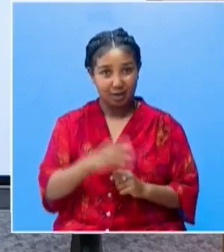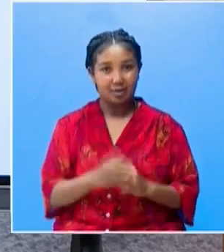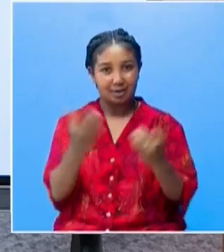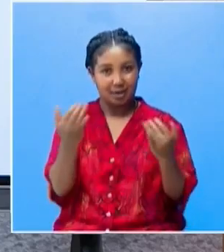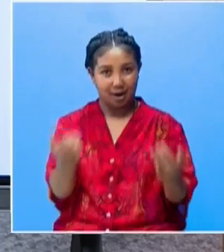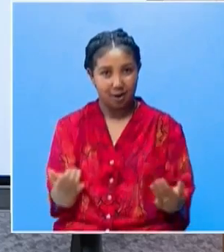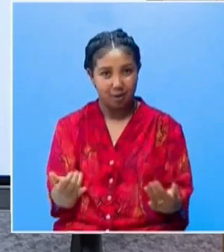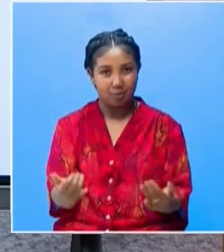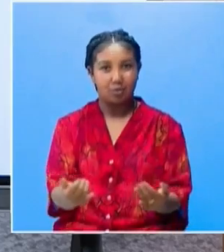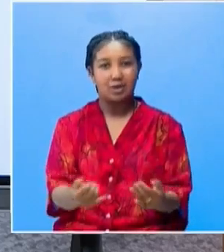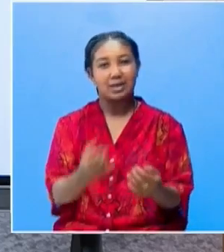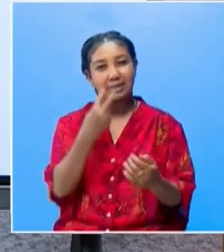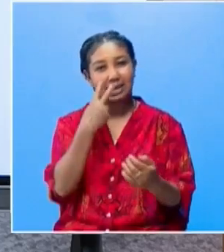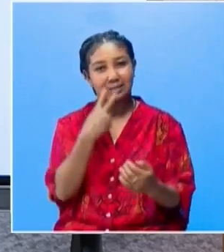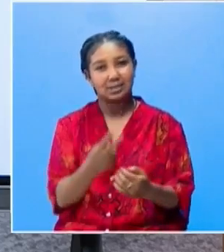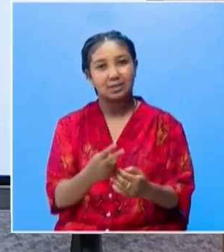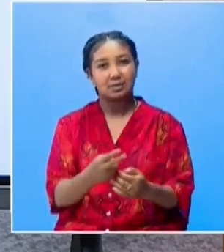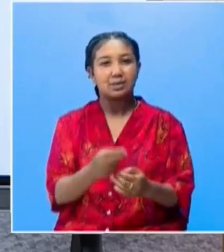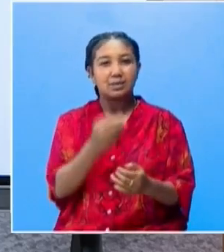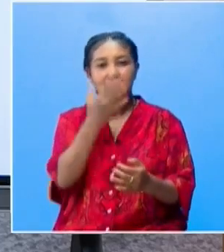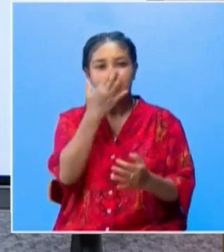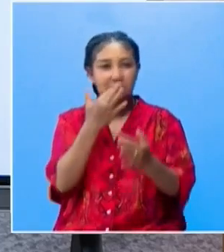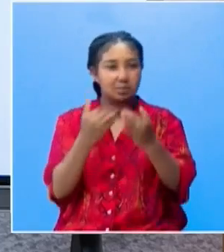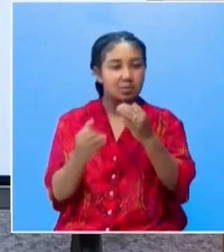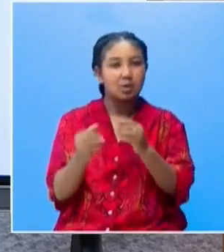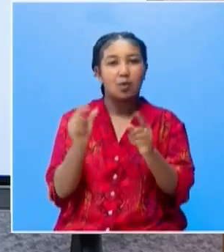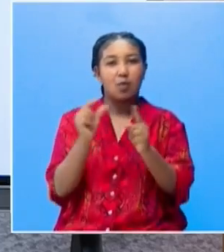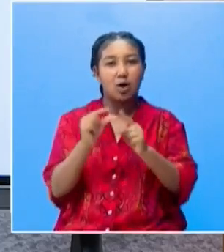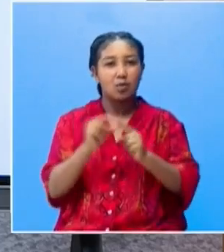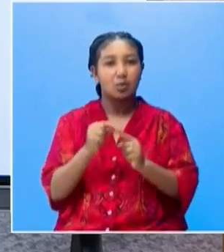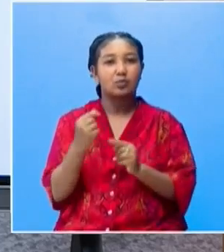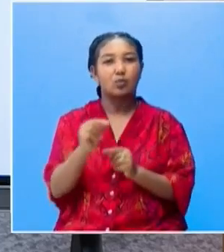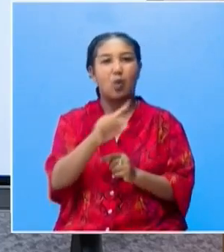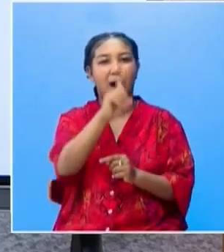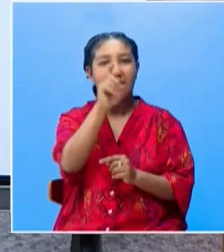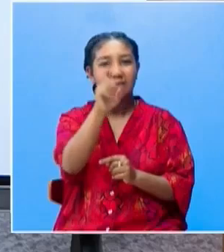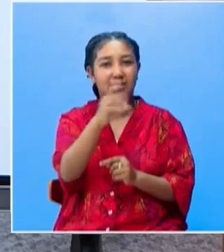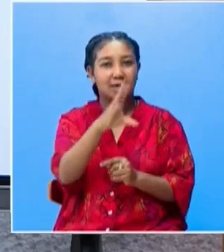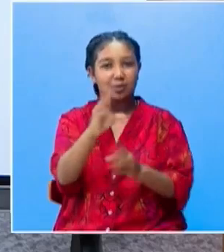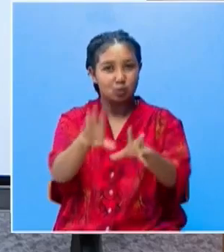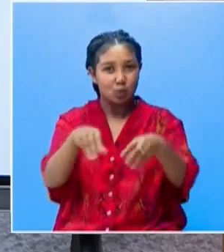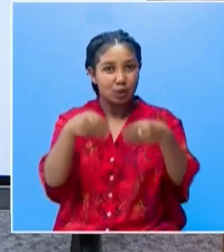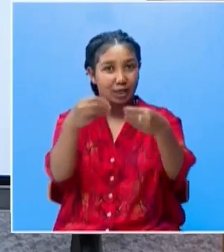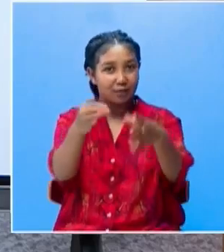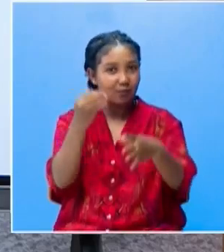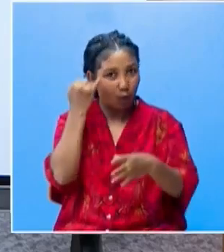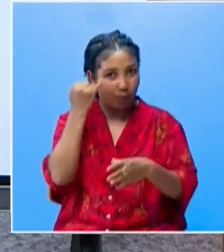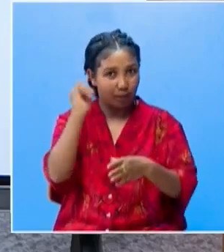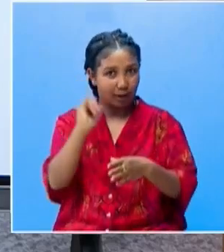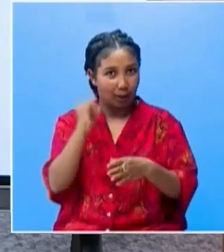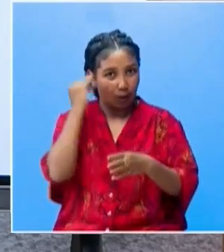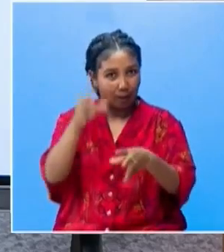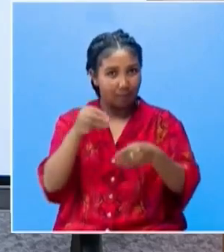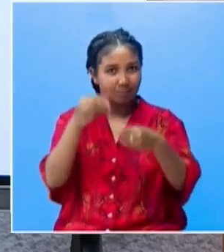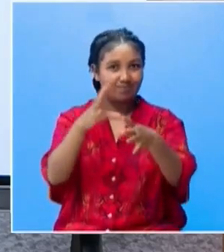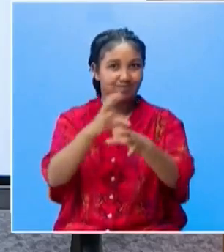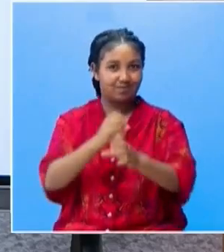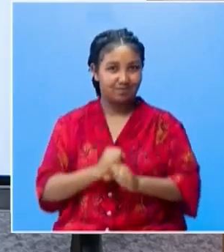Now, let us see the common words that we use to ask for and to give an opinion. Follow